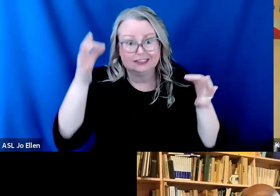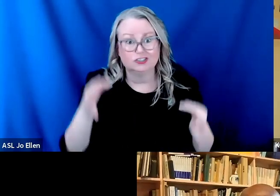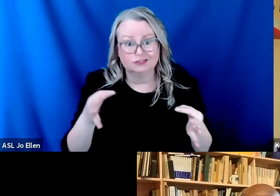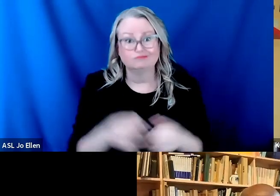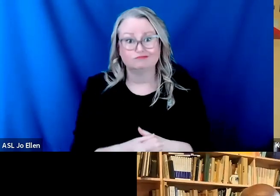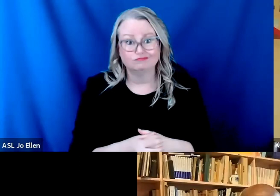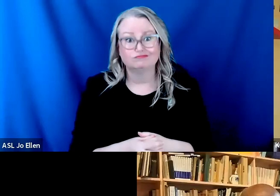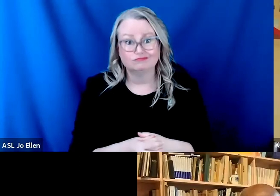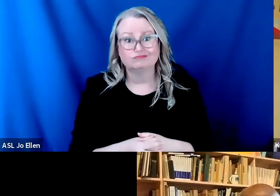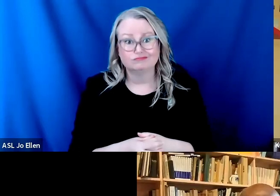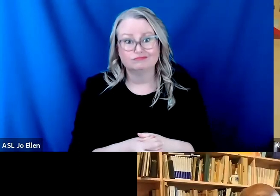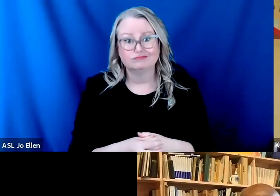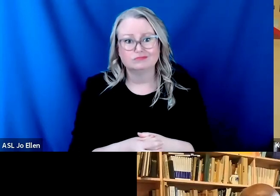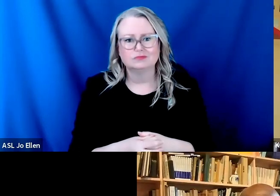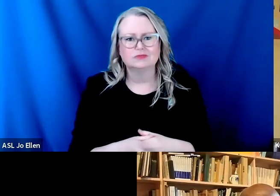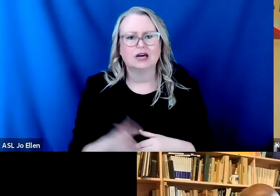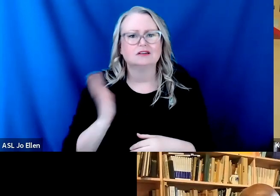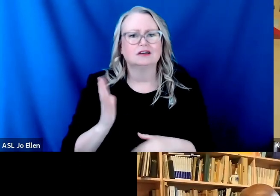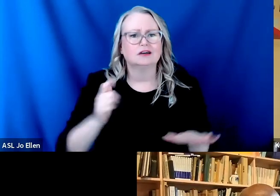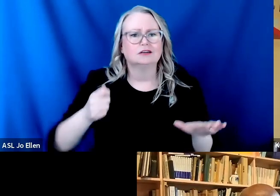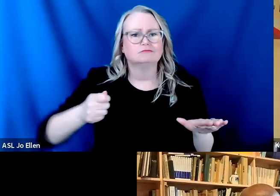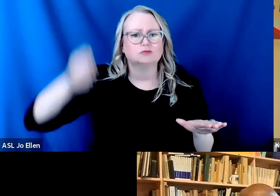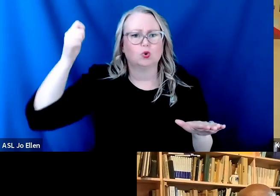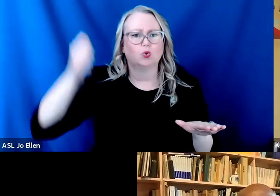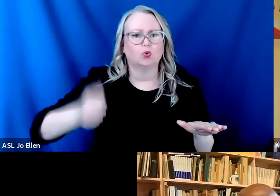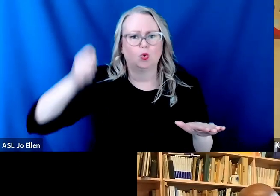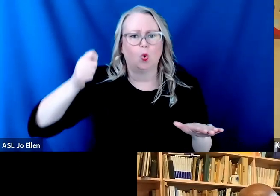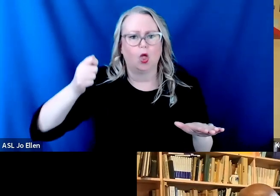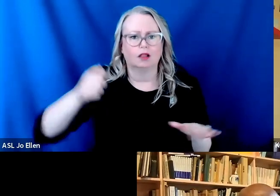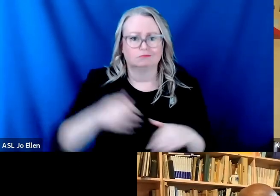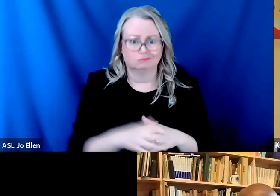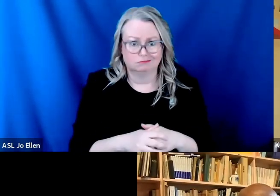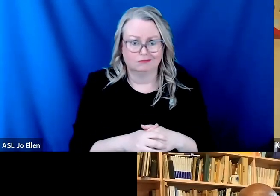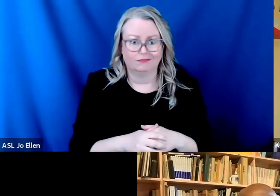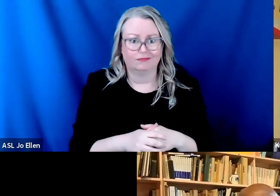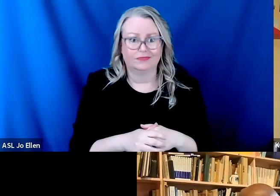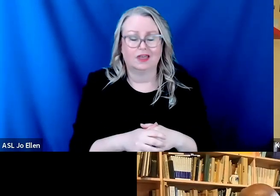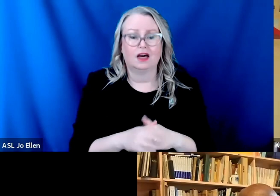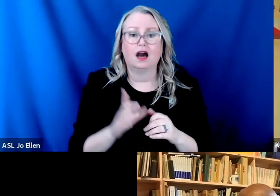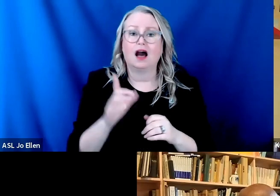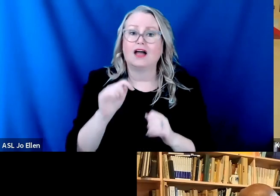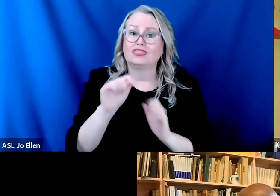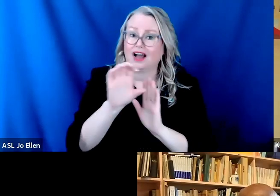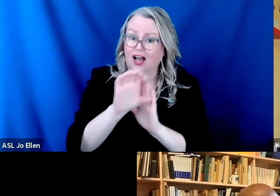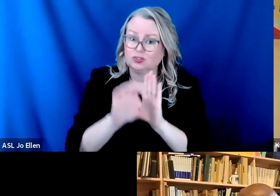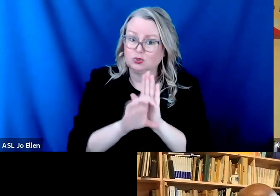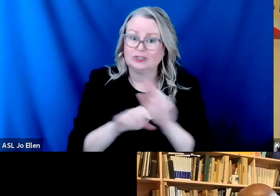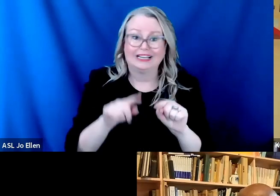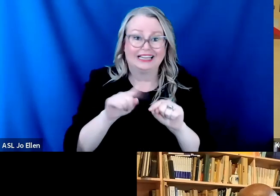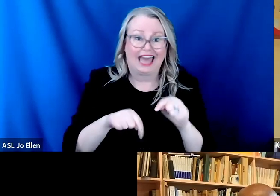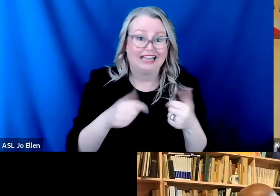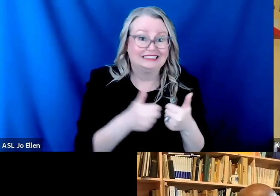The ruling that the state cannot constitutionally segregate its